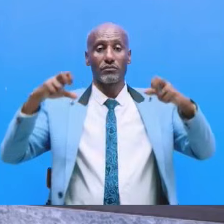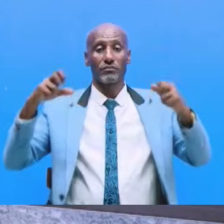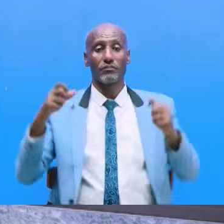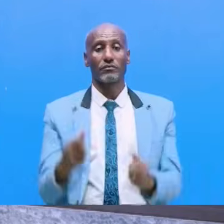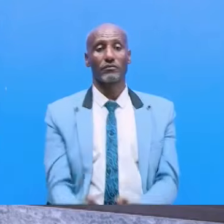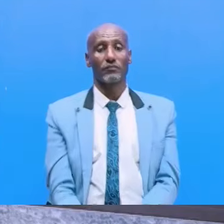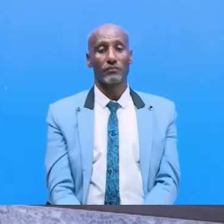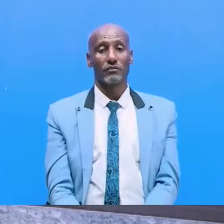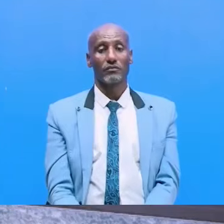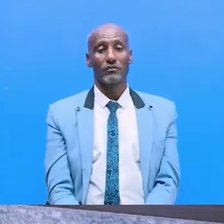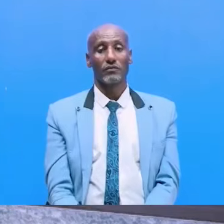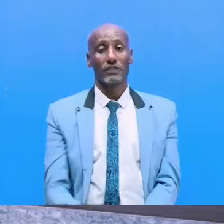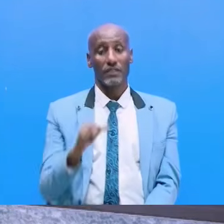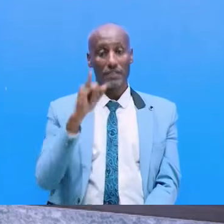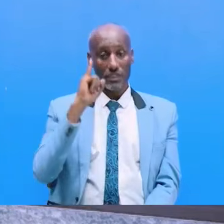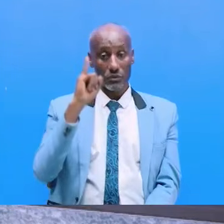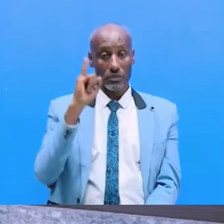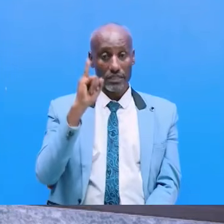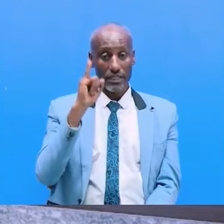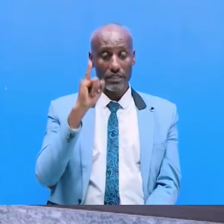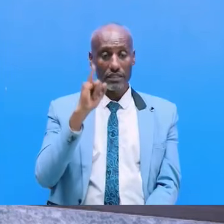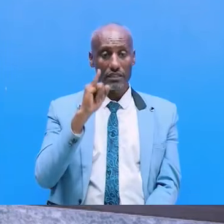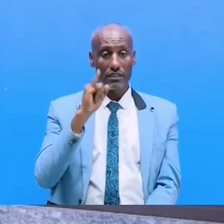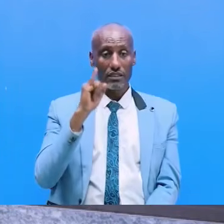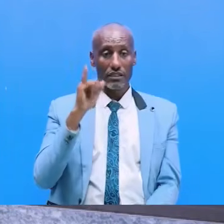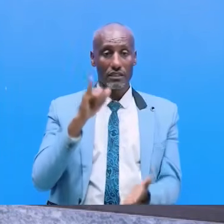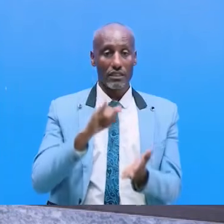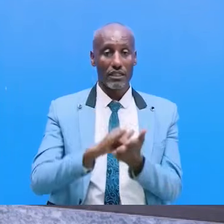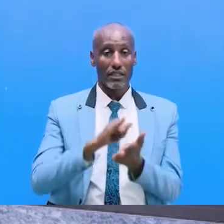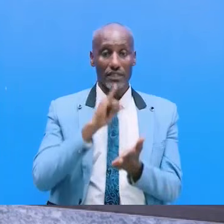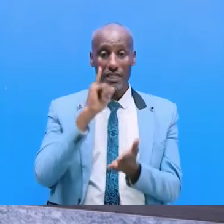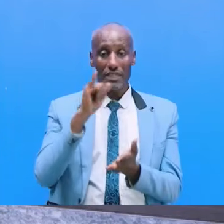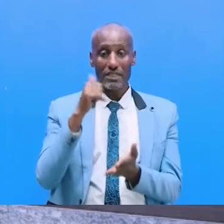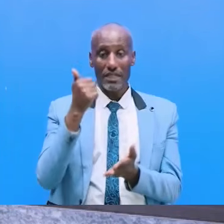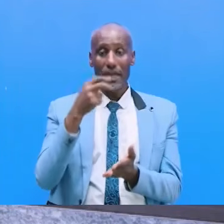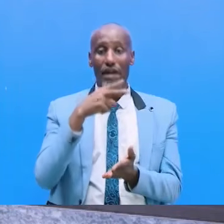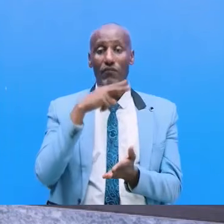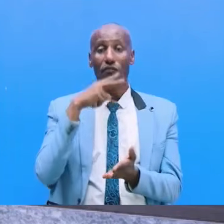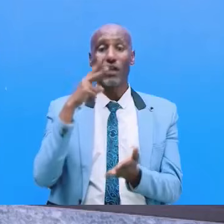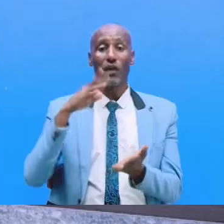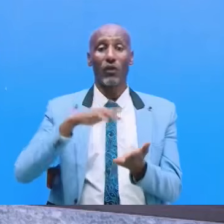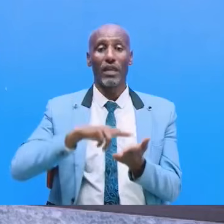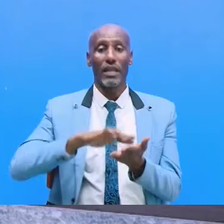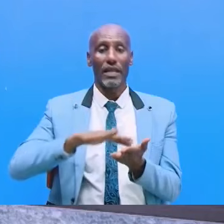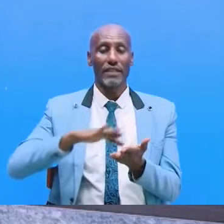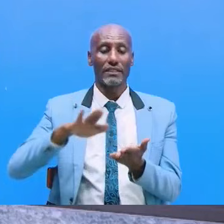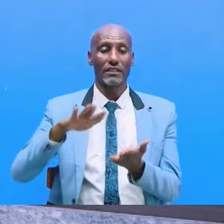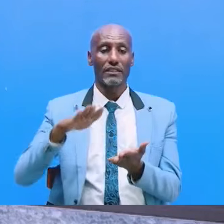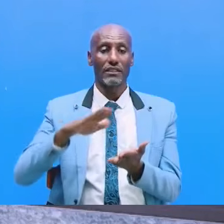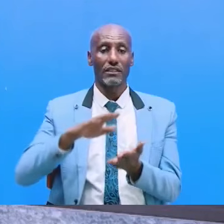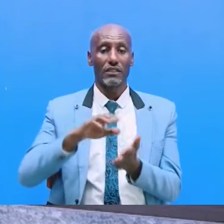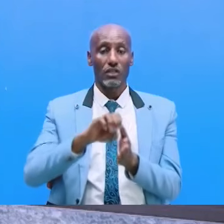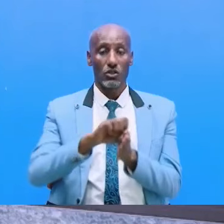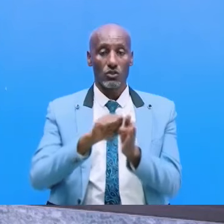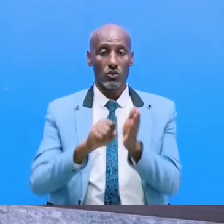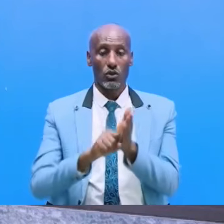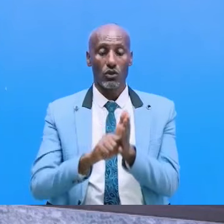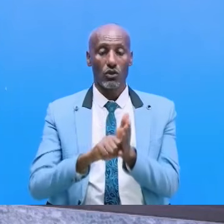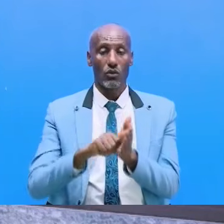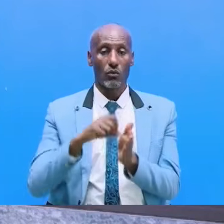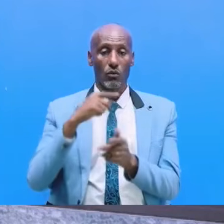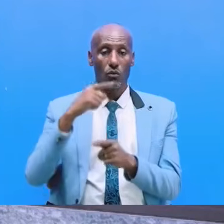idea which is start I. That is a vowel letter. A vowel letter. So we are going to use